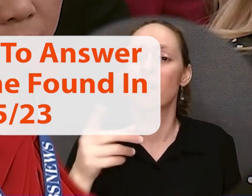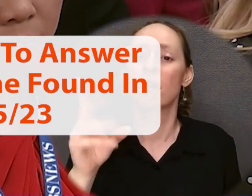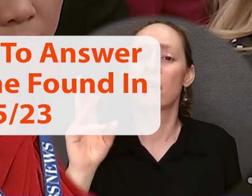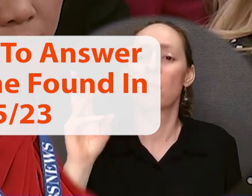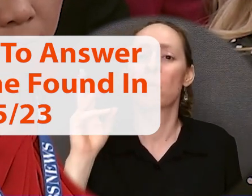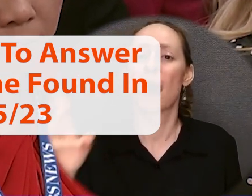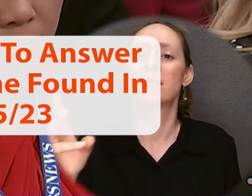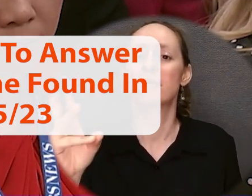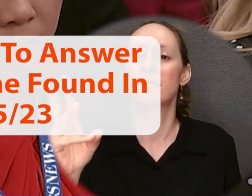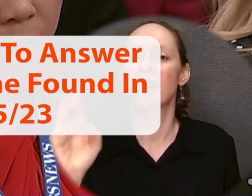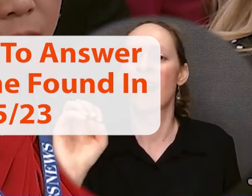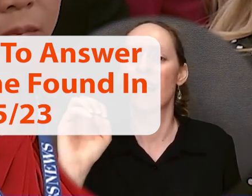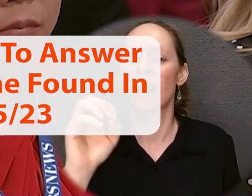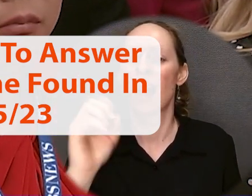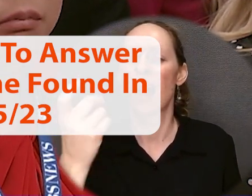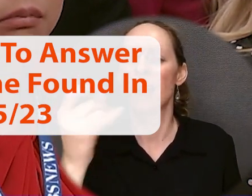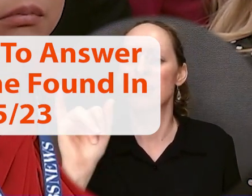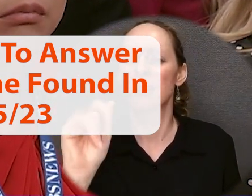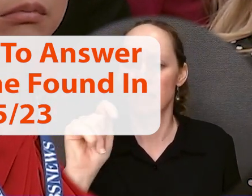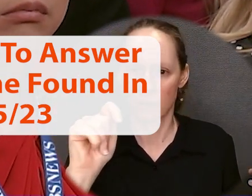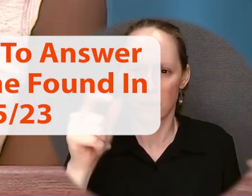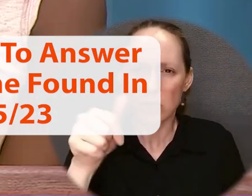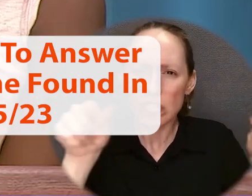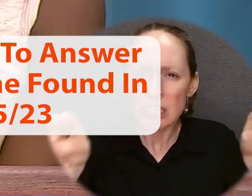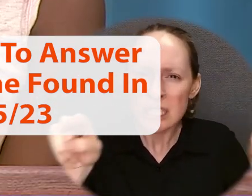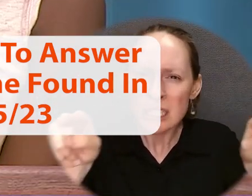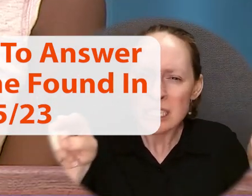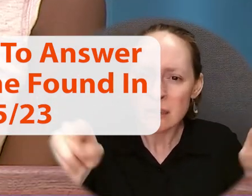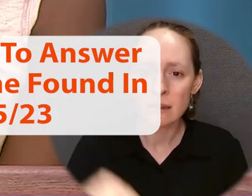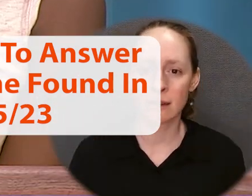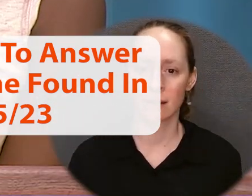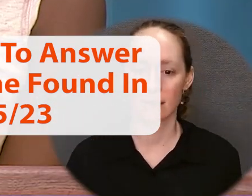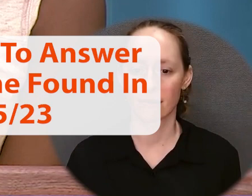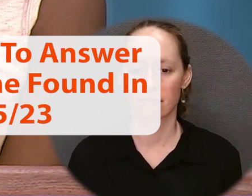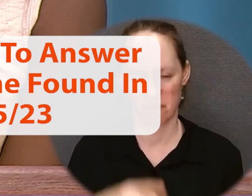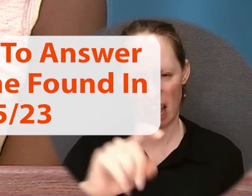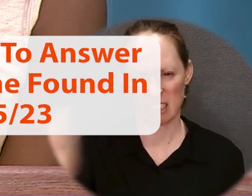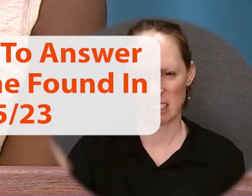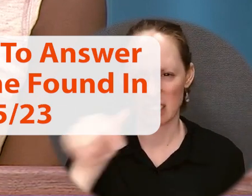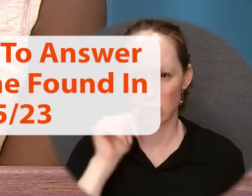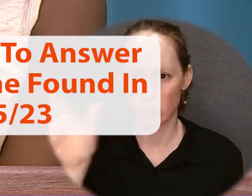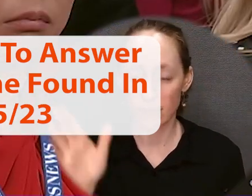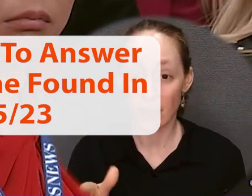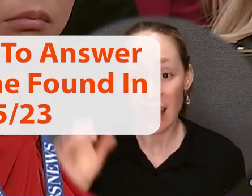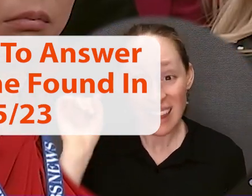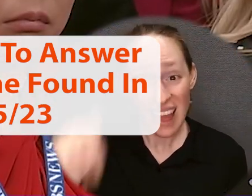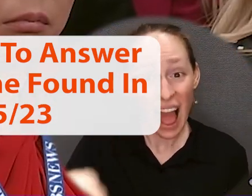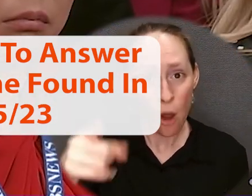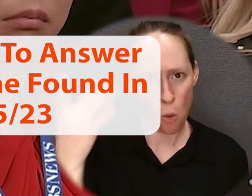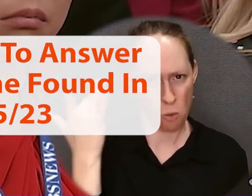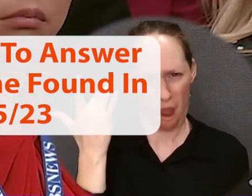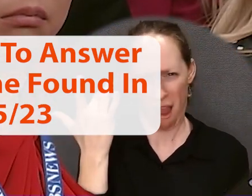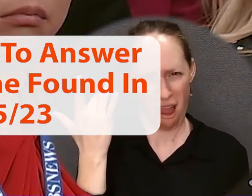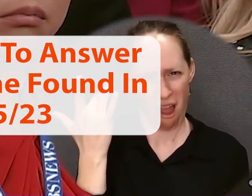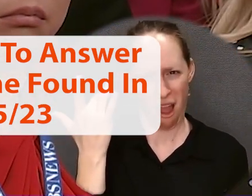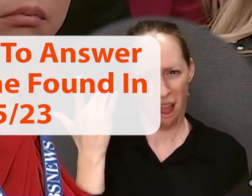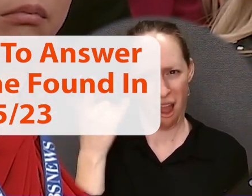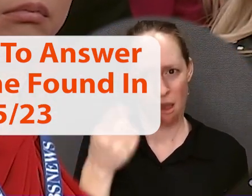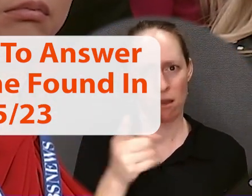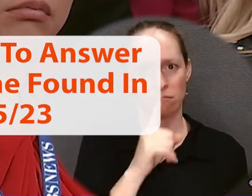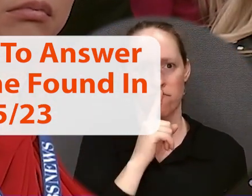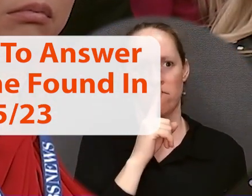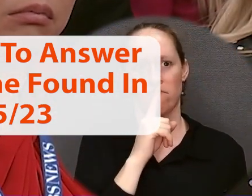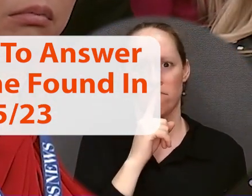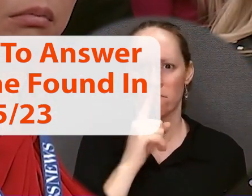Can you explain which entrance we're talking about? I'm going to let the Secret Service speak to that. Can you explain why you can't explain it? I mean, you described it